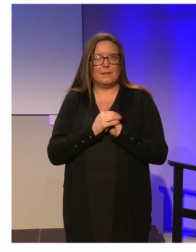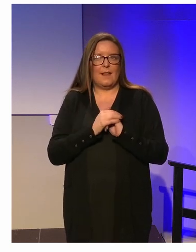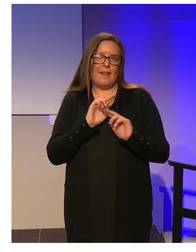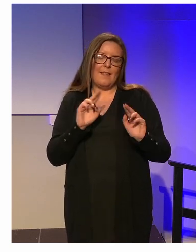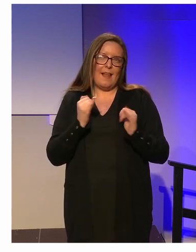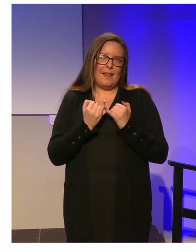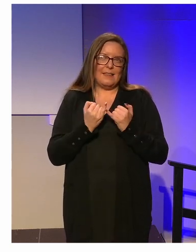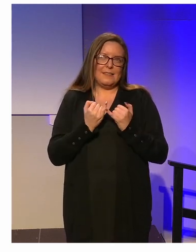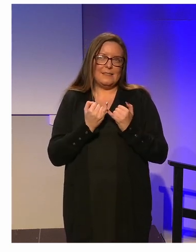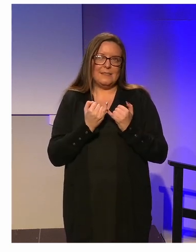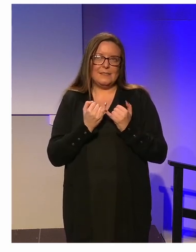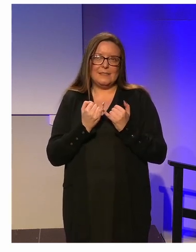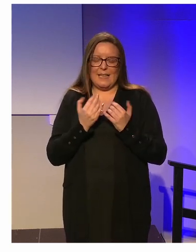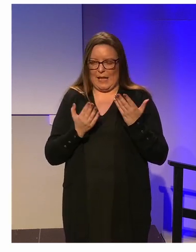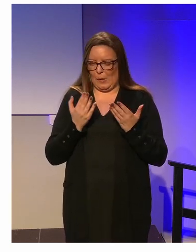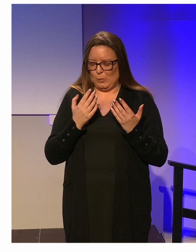like